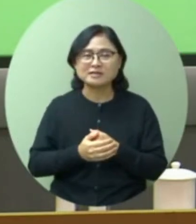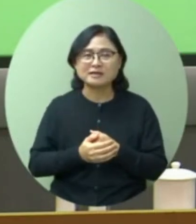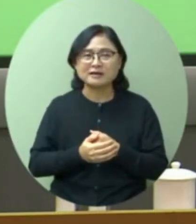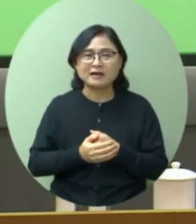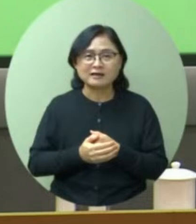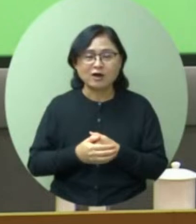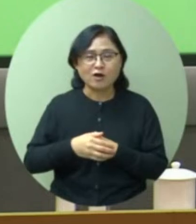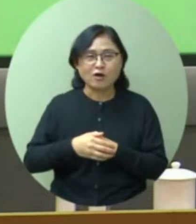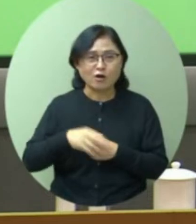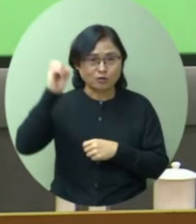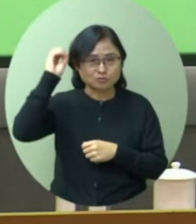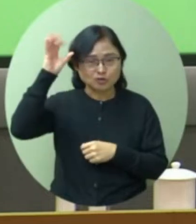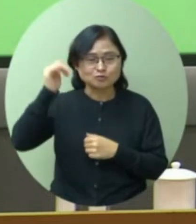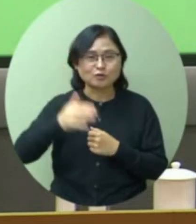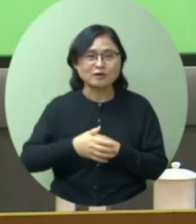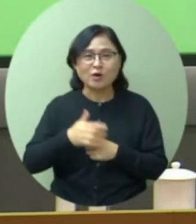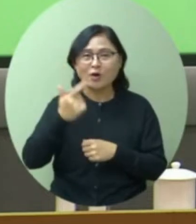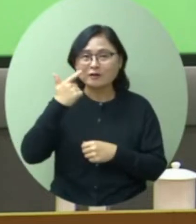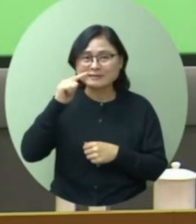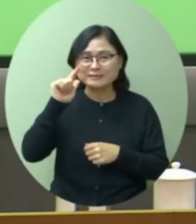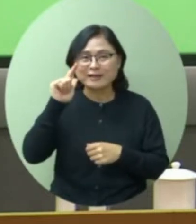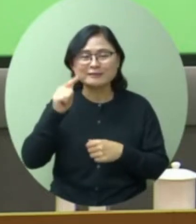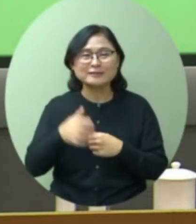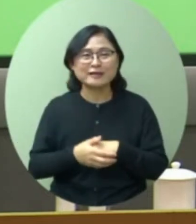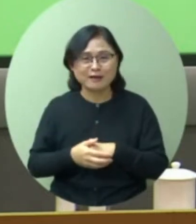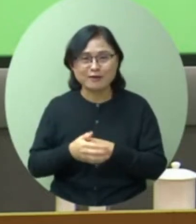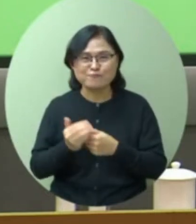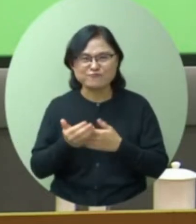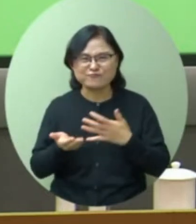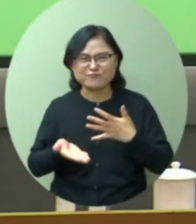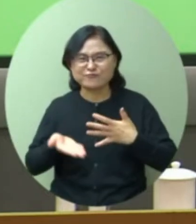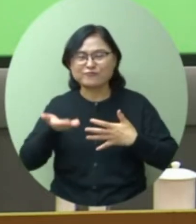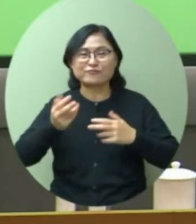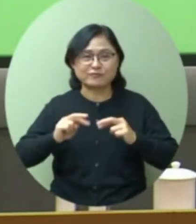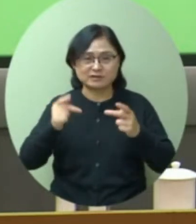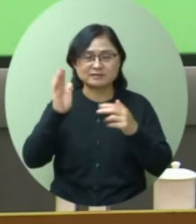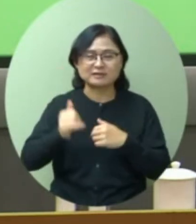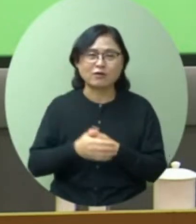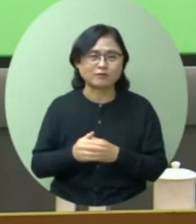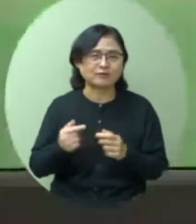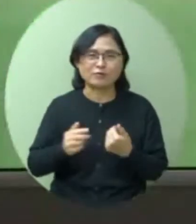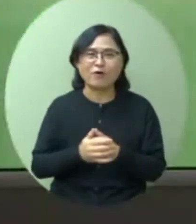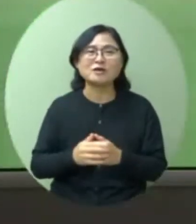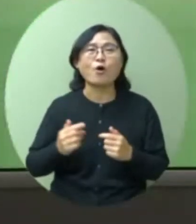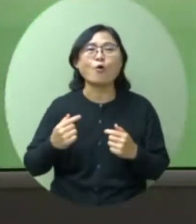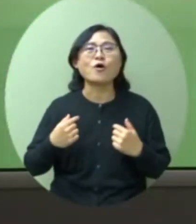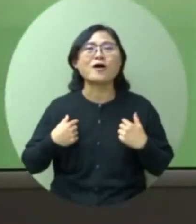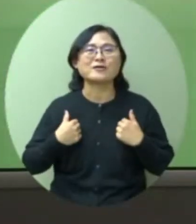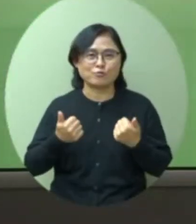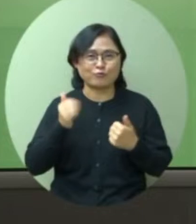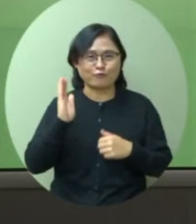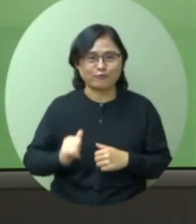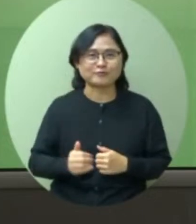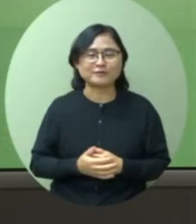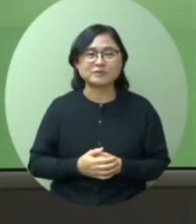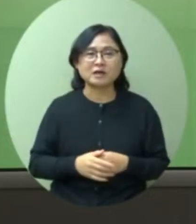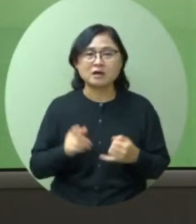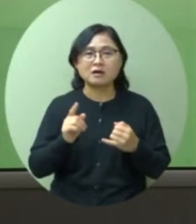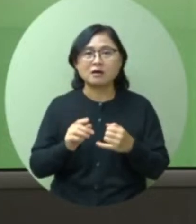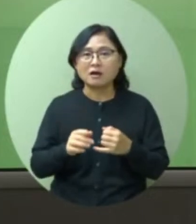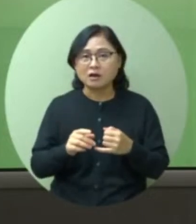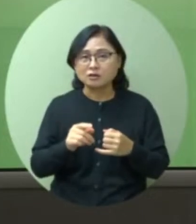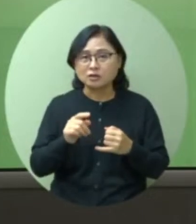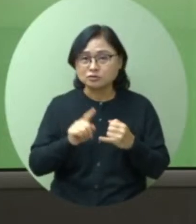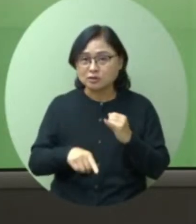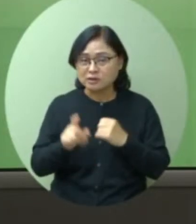reflect upon ourselves, and we seize upon the opportunities so that we can continue to scale new